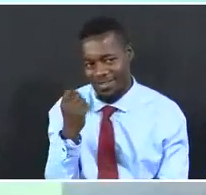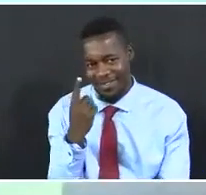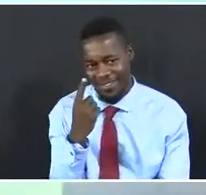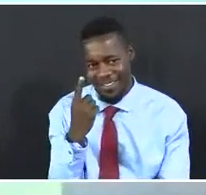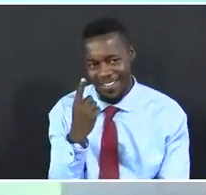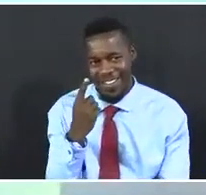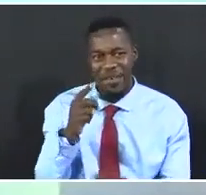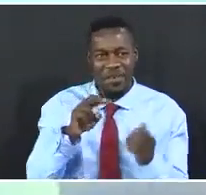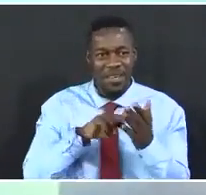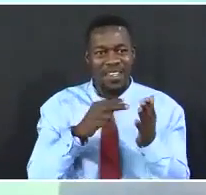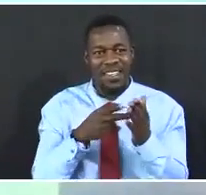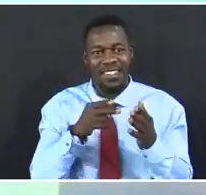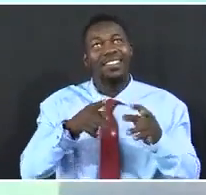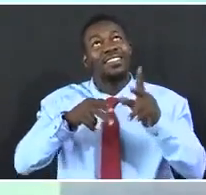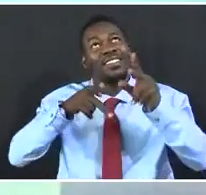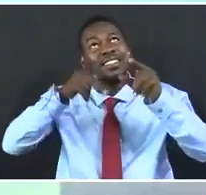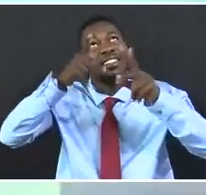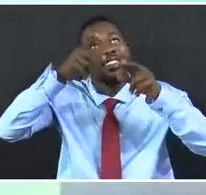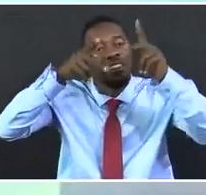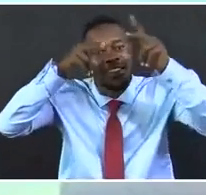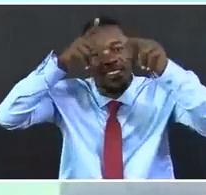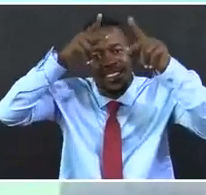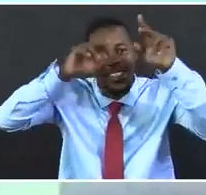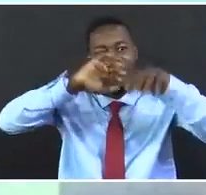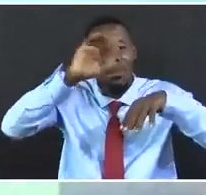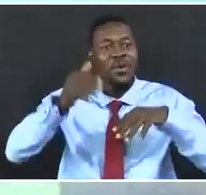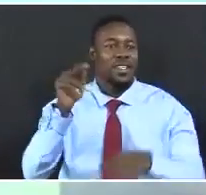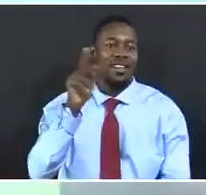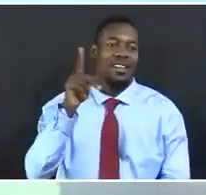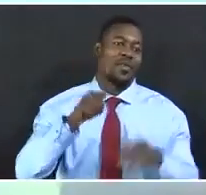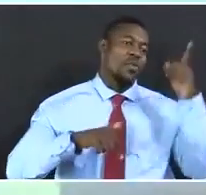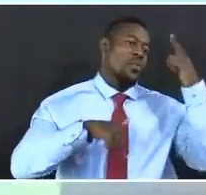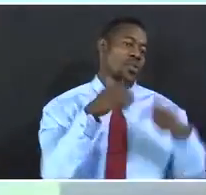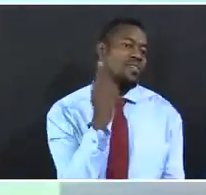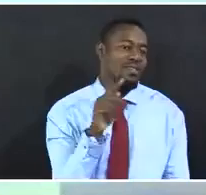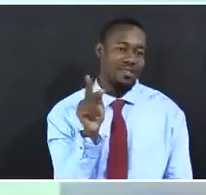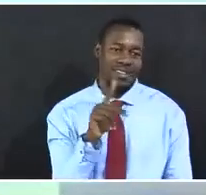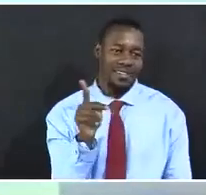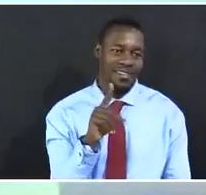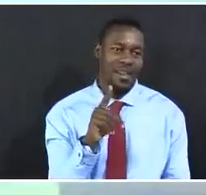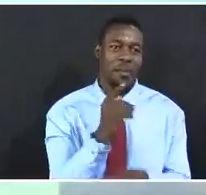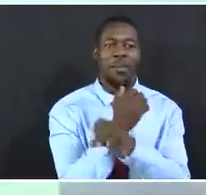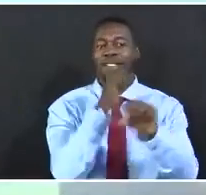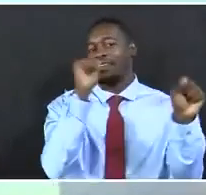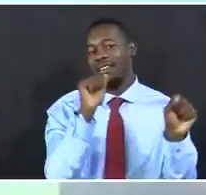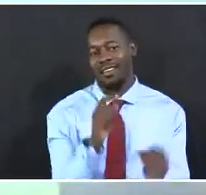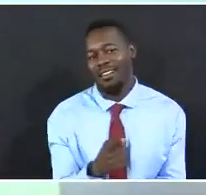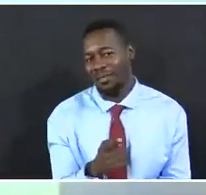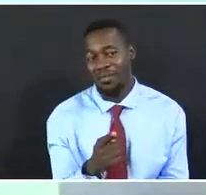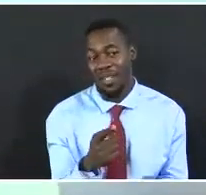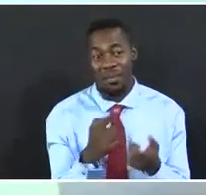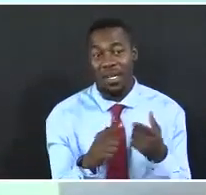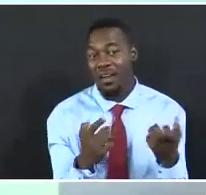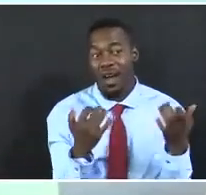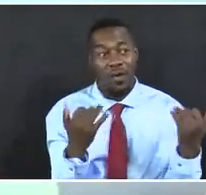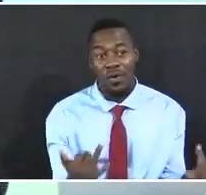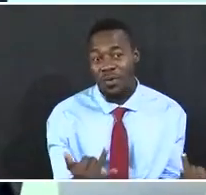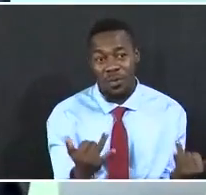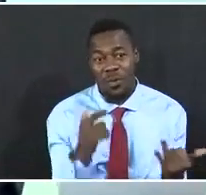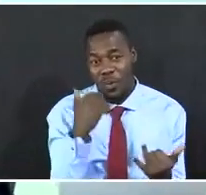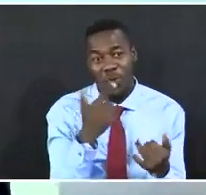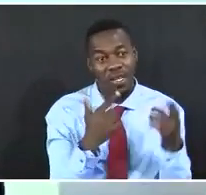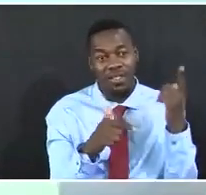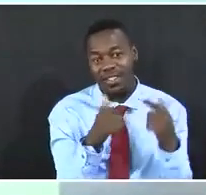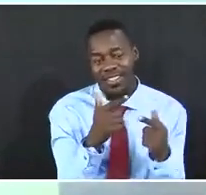then like, some people are trying to get the mountain, but they cannot be able. But friends, these are not the mountains we are talking about